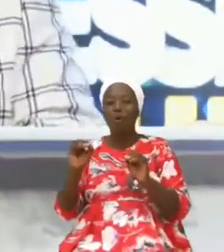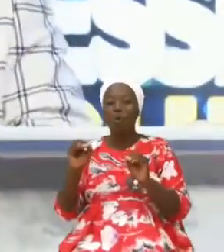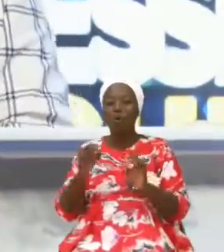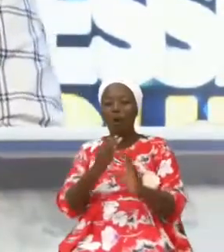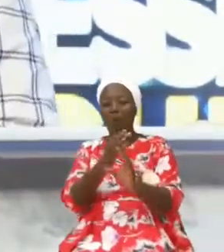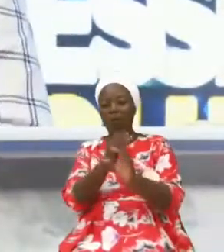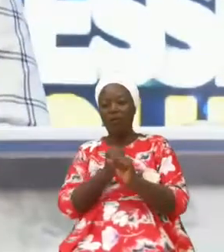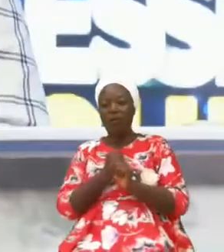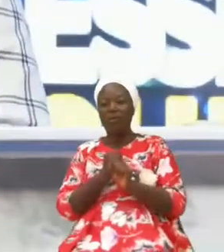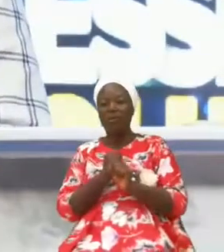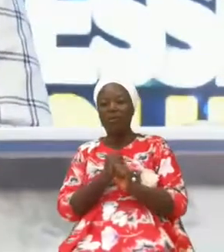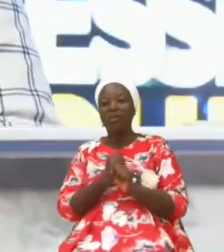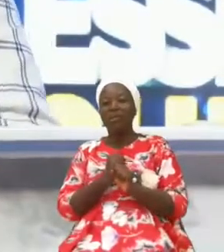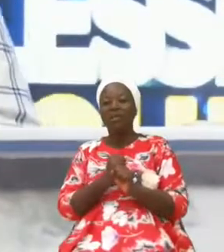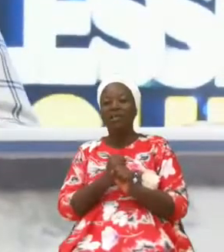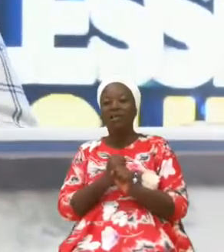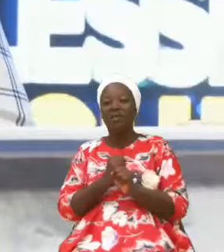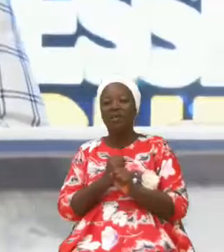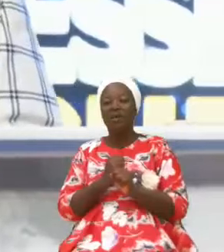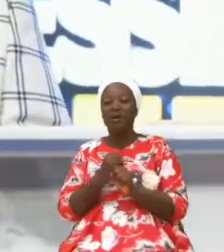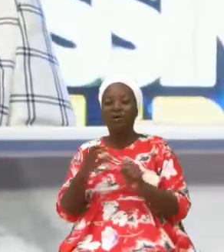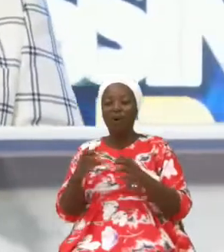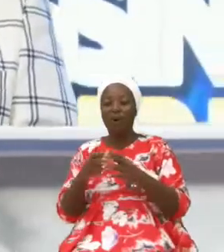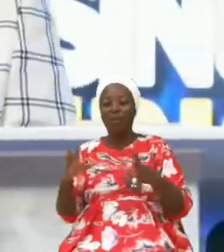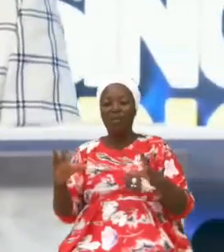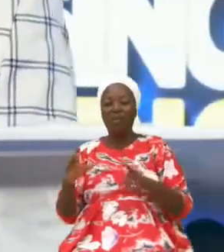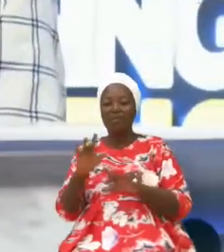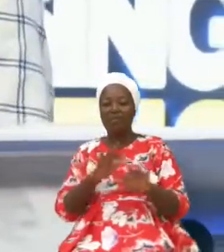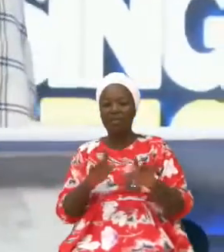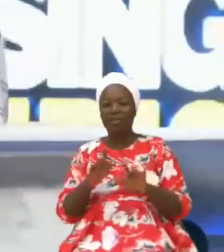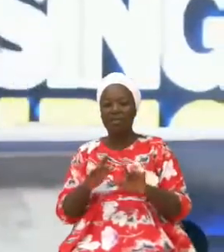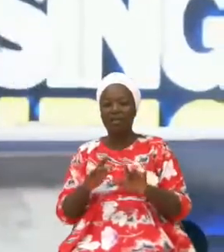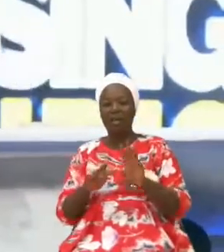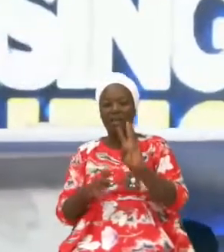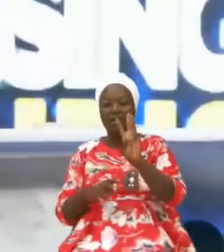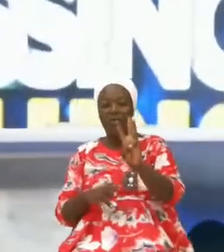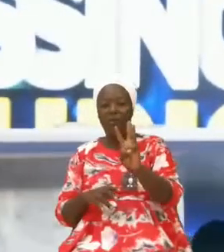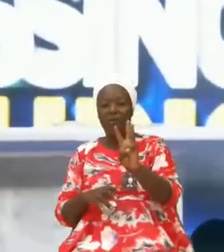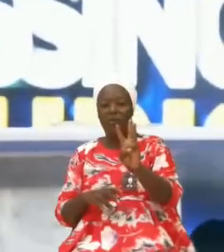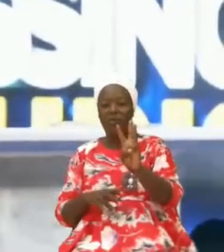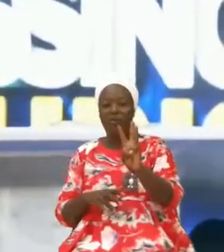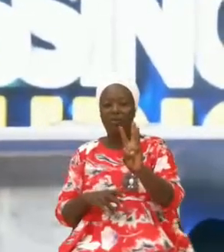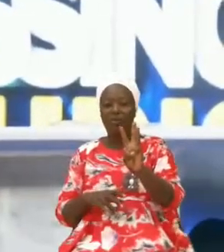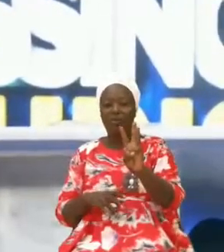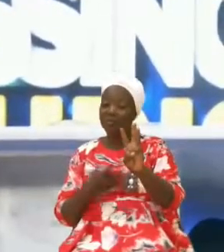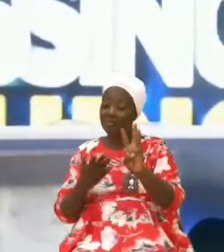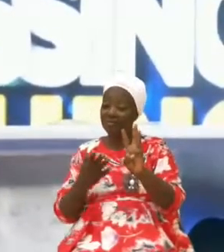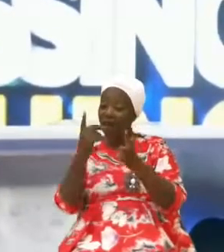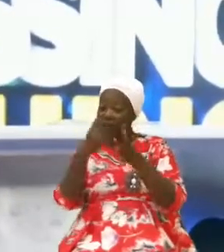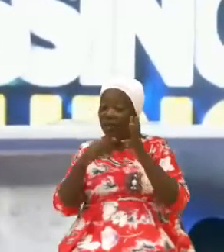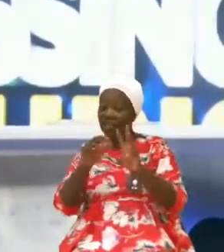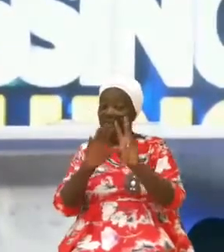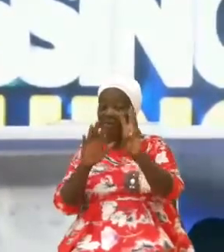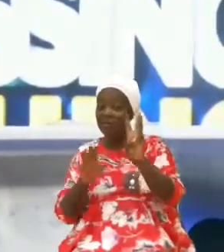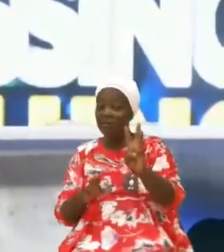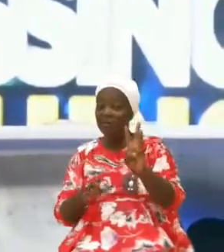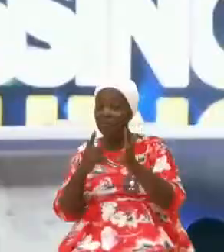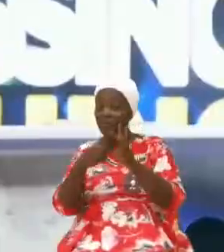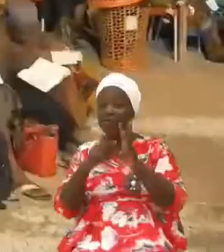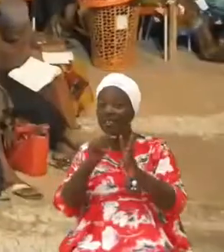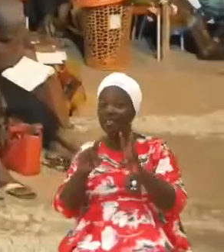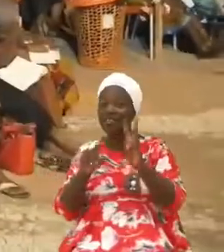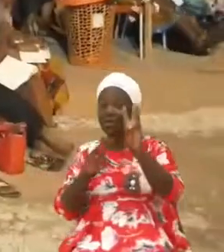abundant mercy. W, what's W? I said, what's your own W